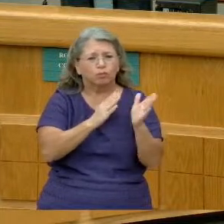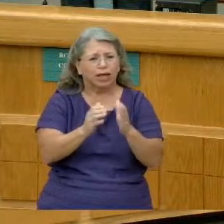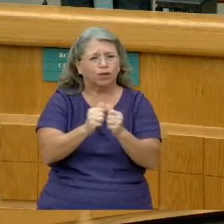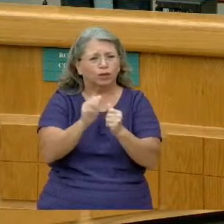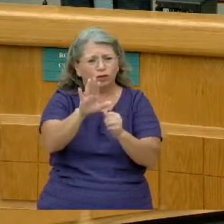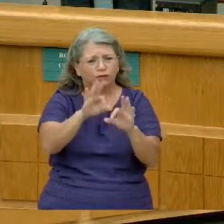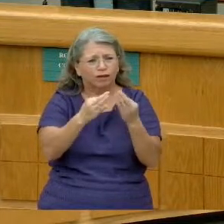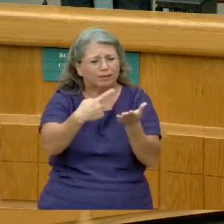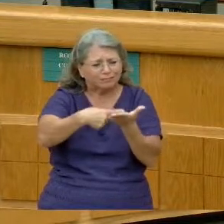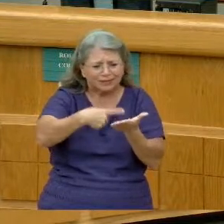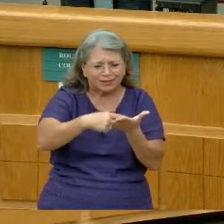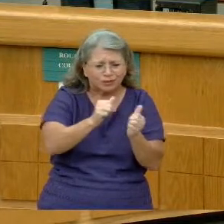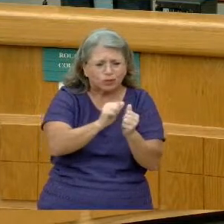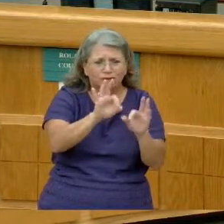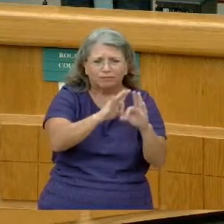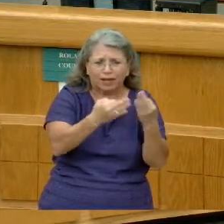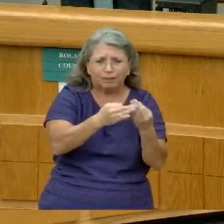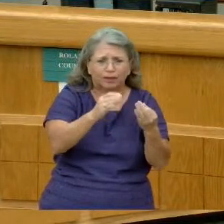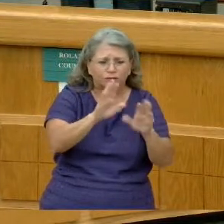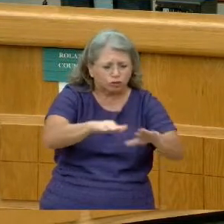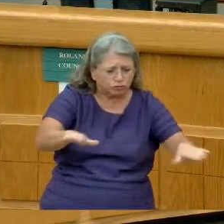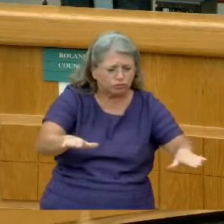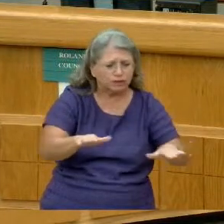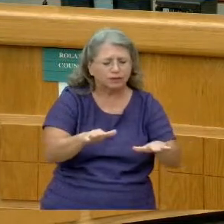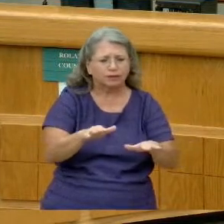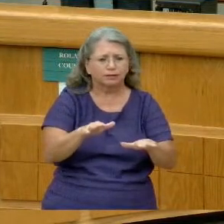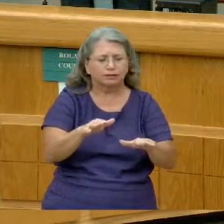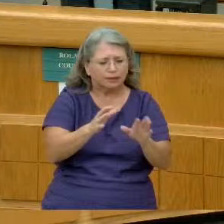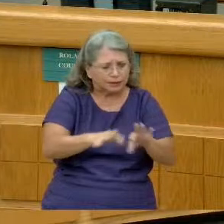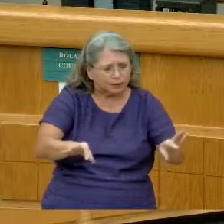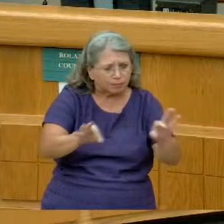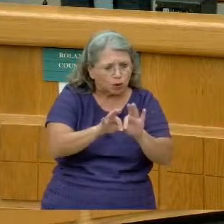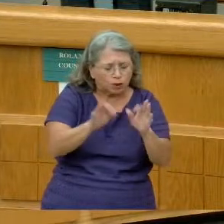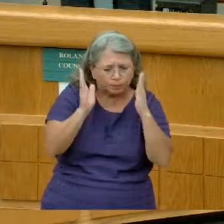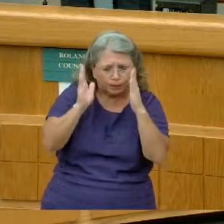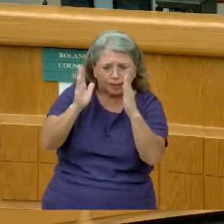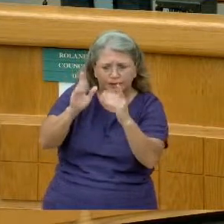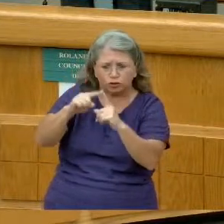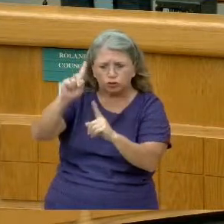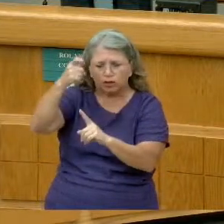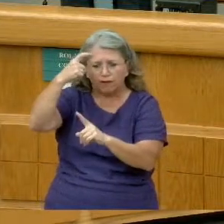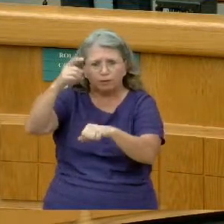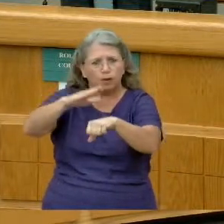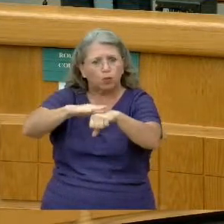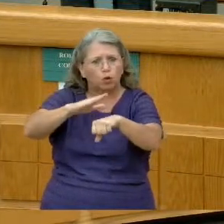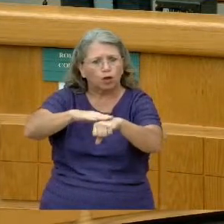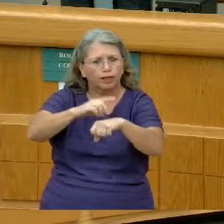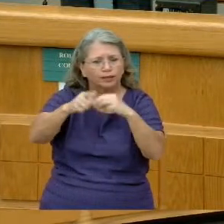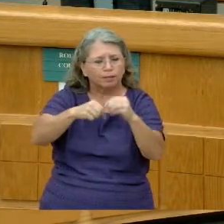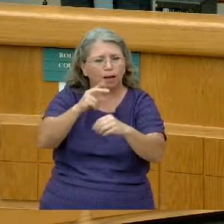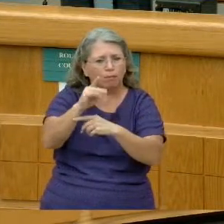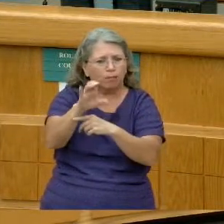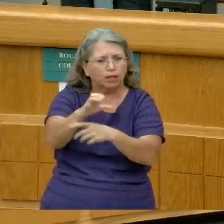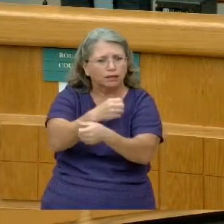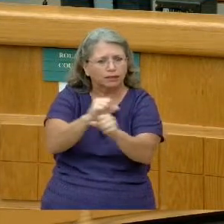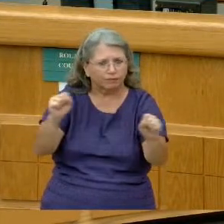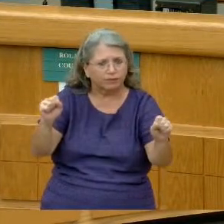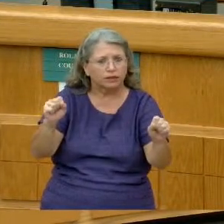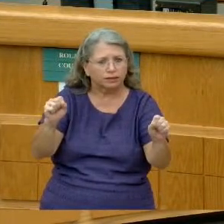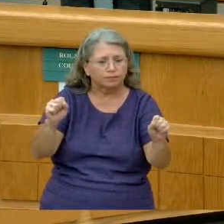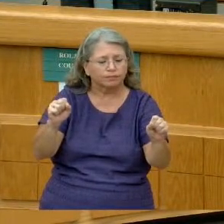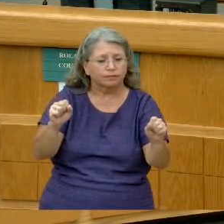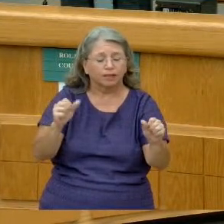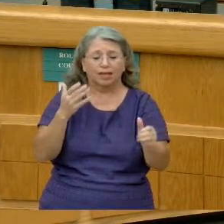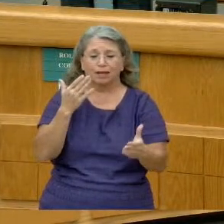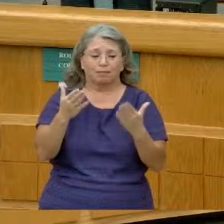talk to your kids about how important it is to heed governmental warnings when it comes to public safety. It could be a mask